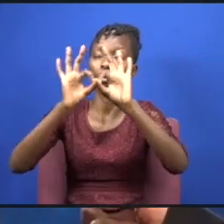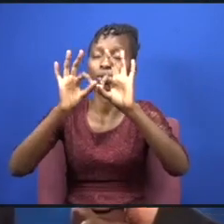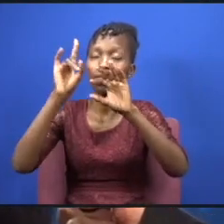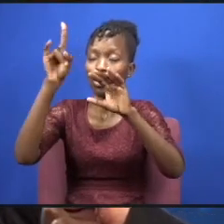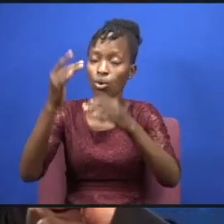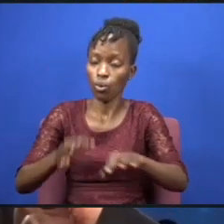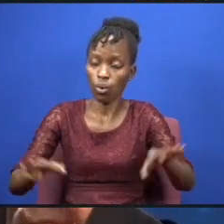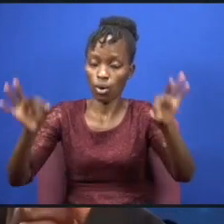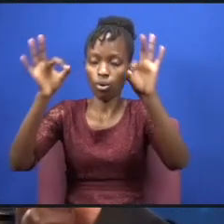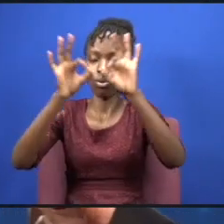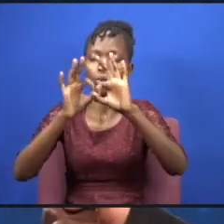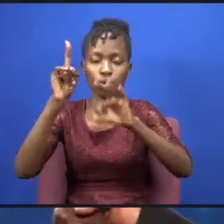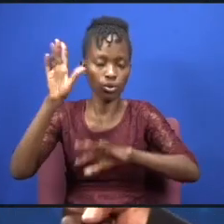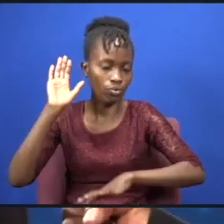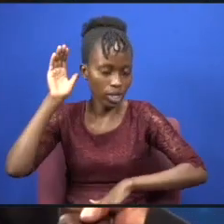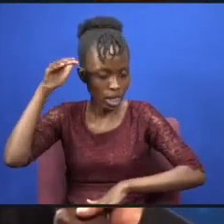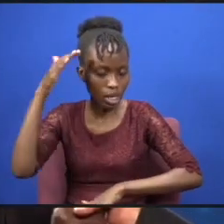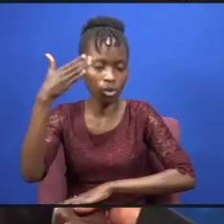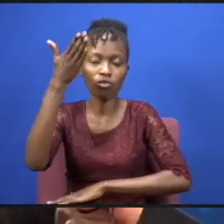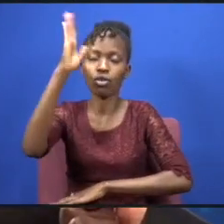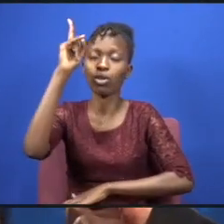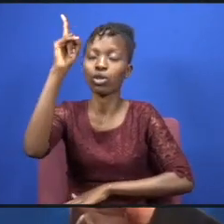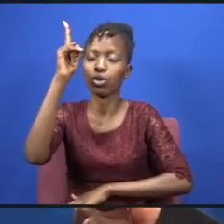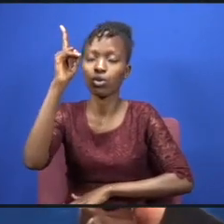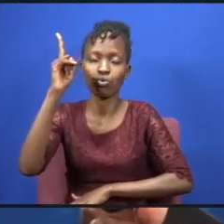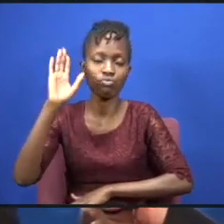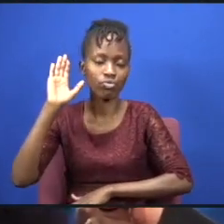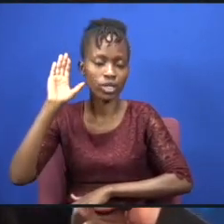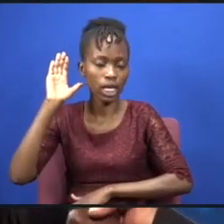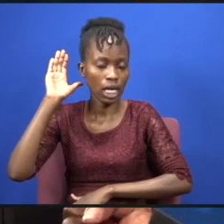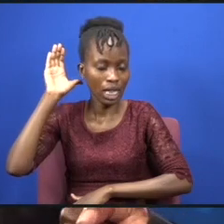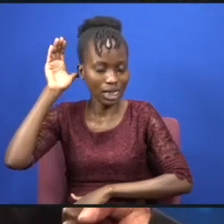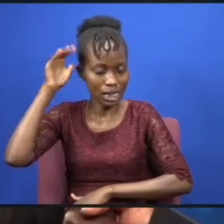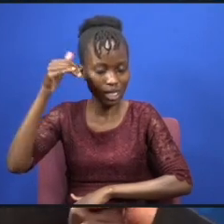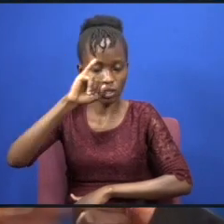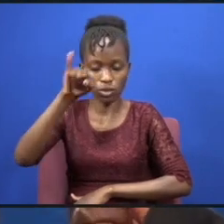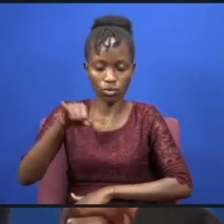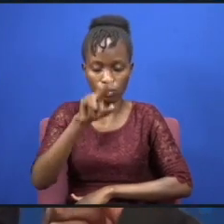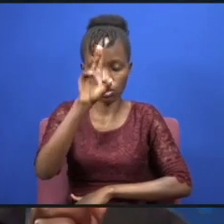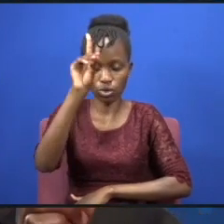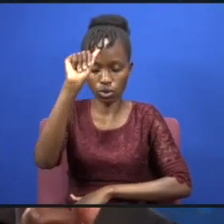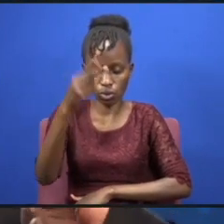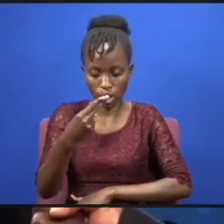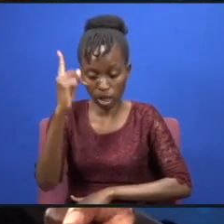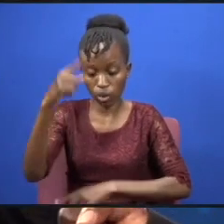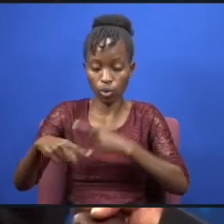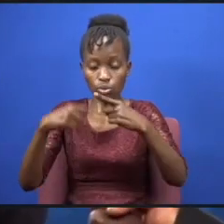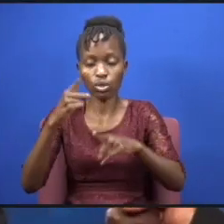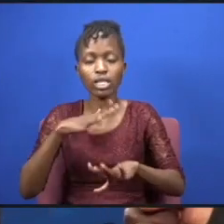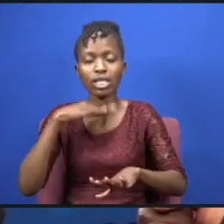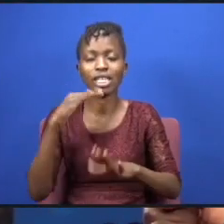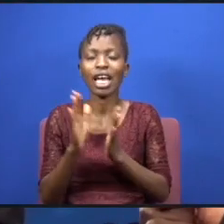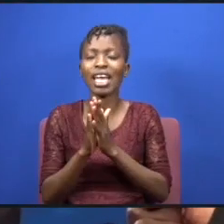worthy of it. You are the Lamb of God. You are the Lion of Judah. You are the one who conquered death, and there